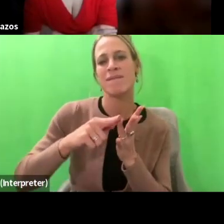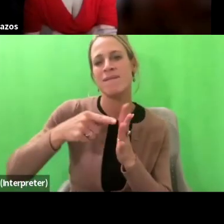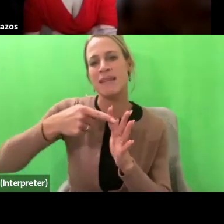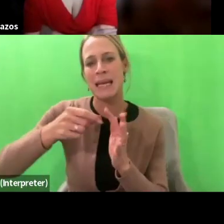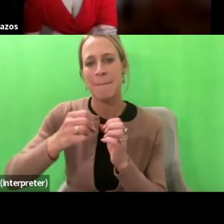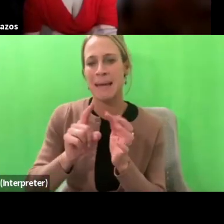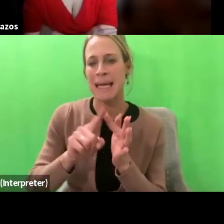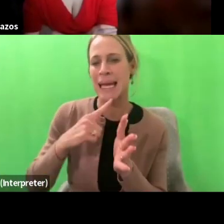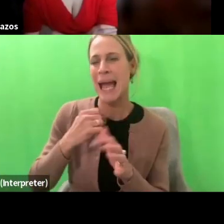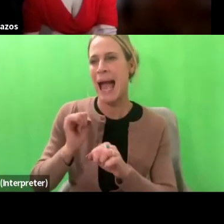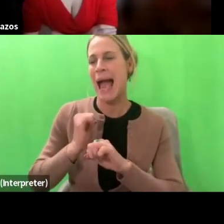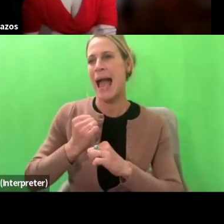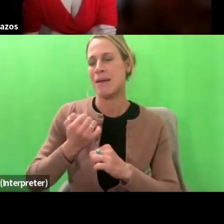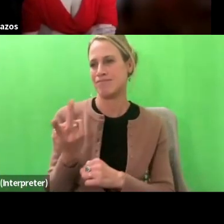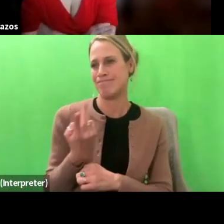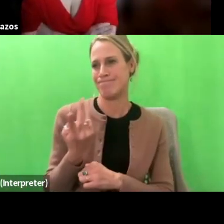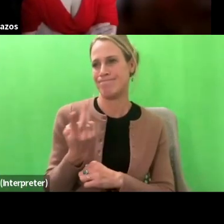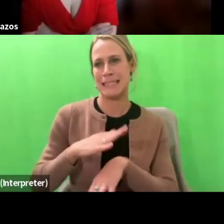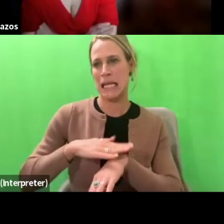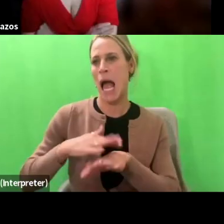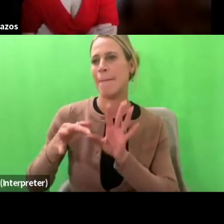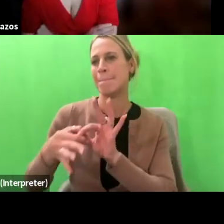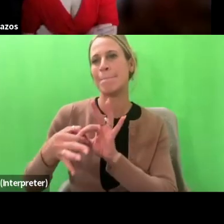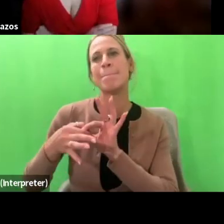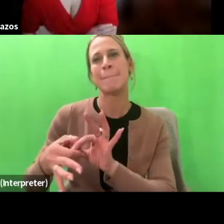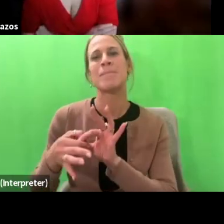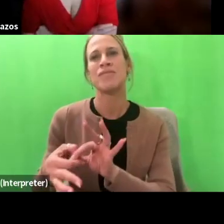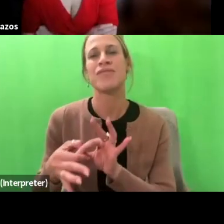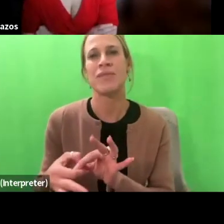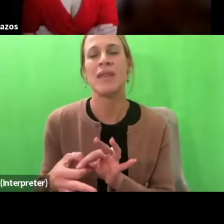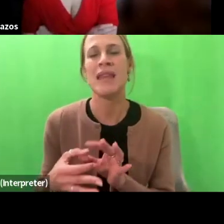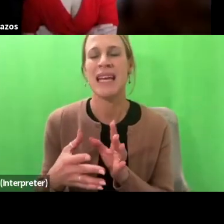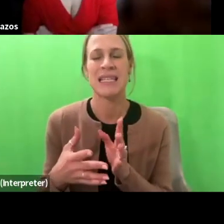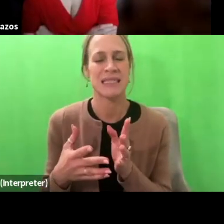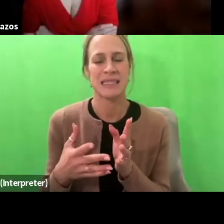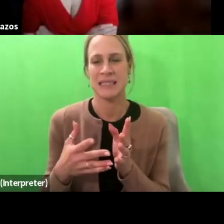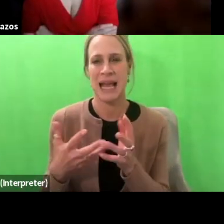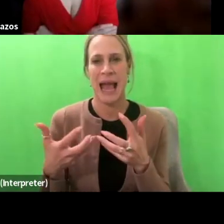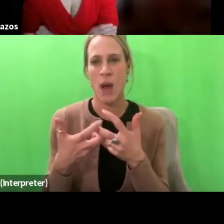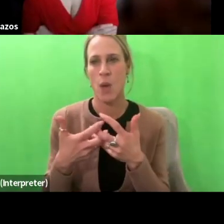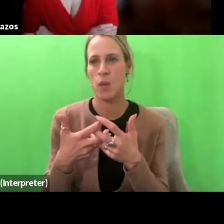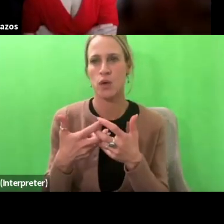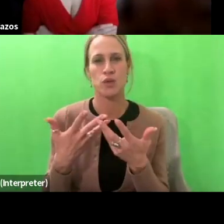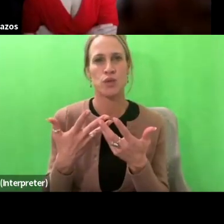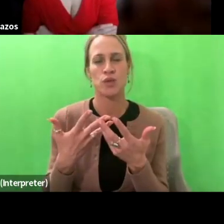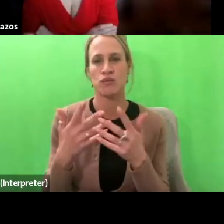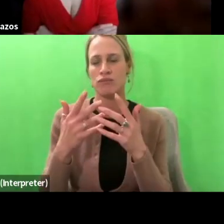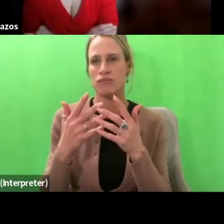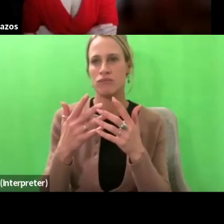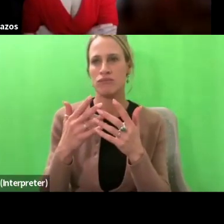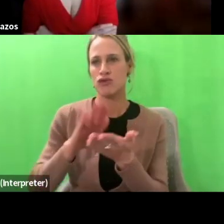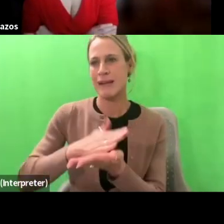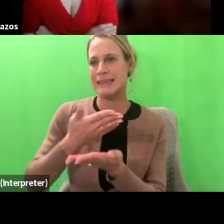together, which arguably is also part of the source text, which gets involved when you're translating a poet's